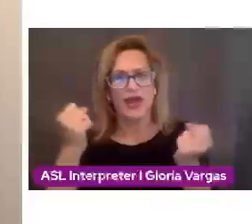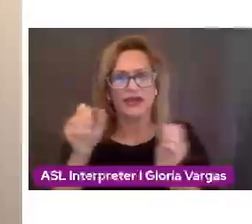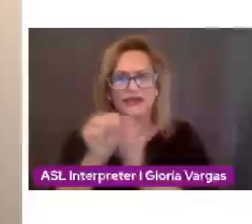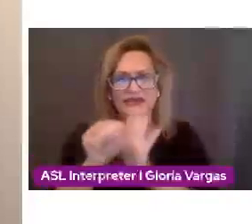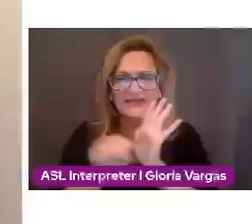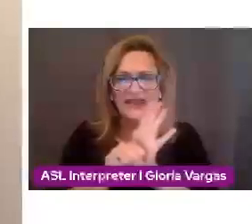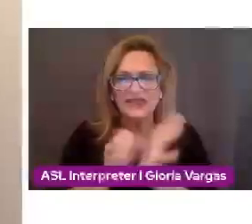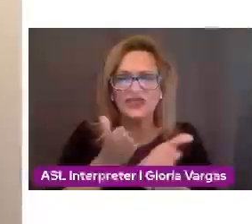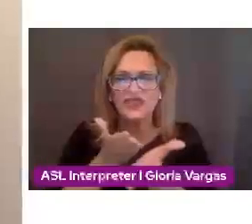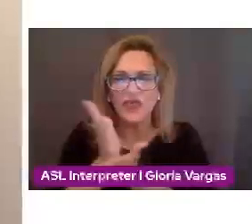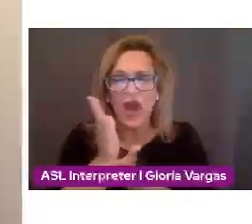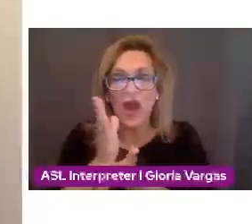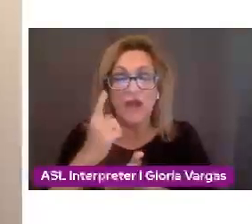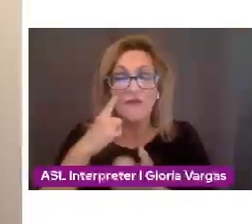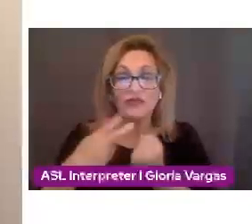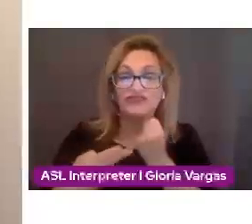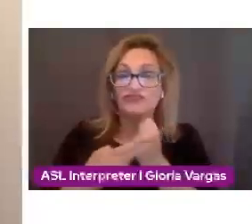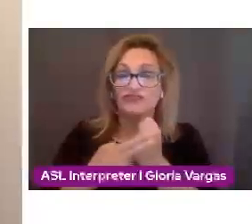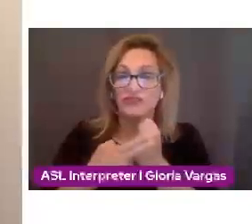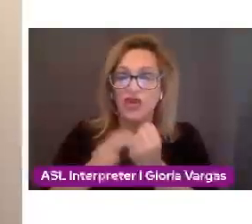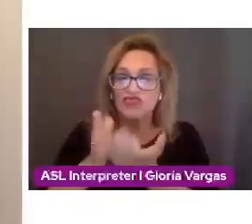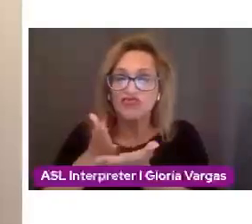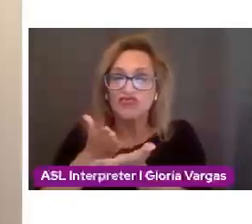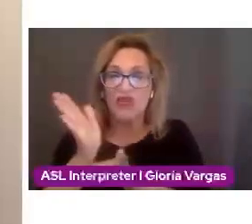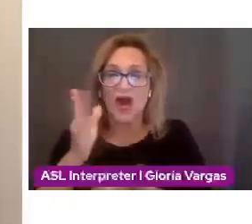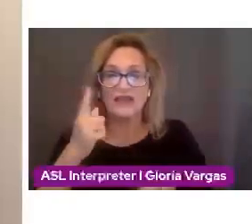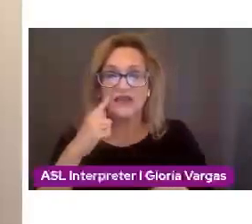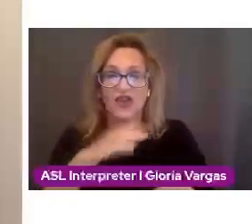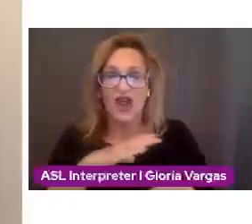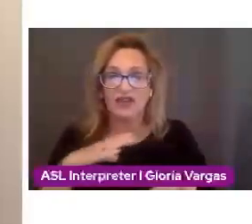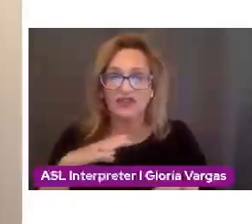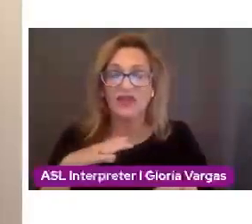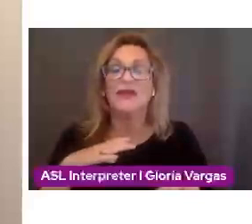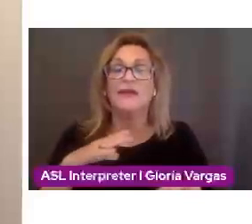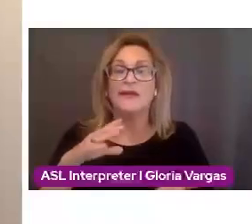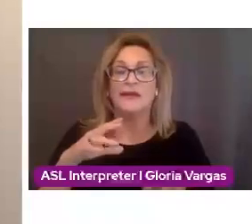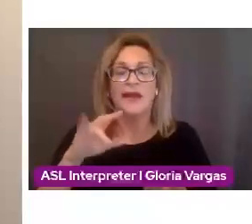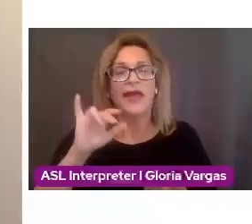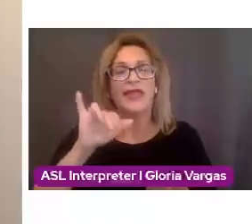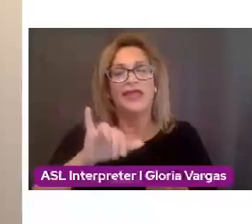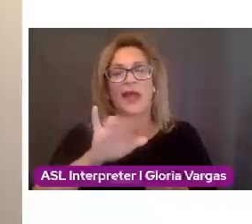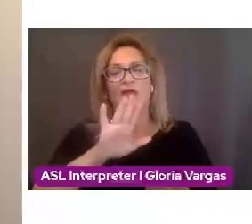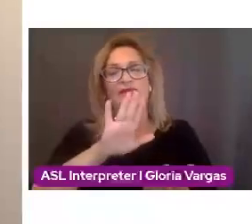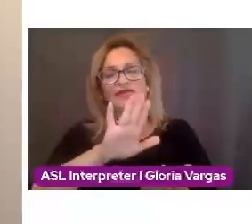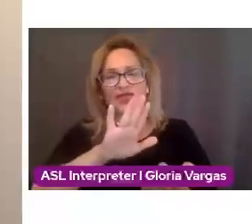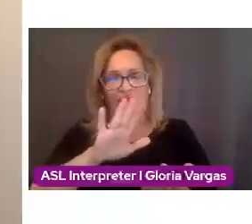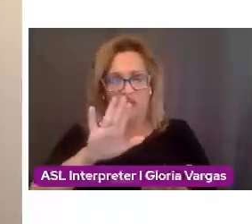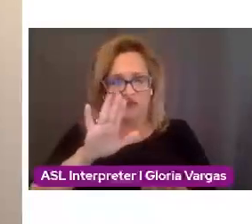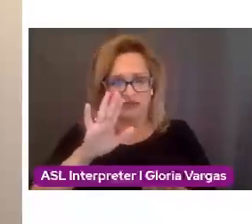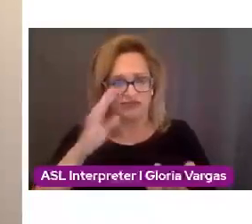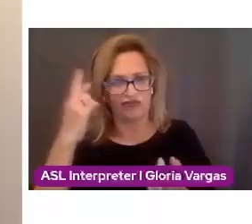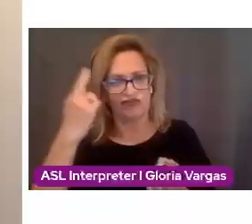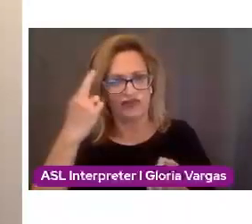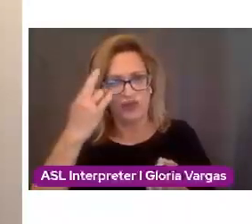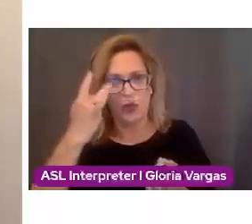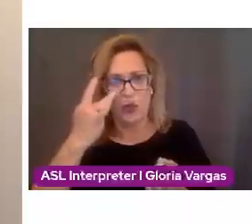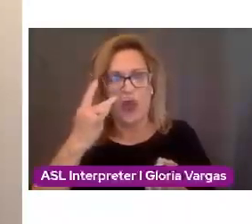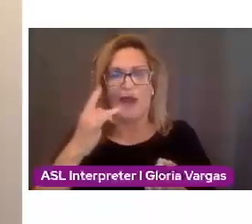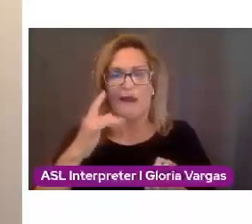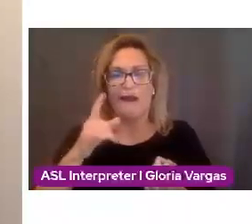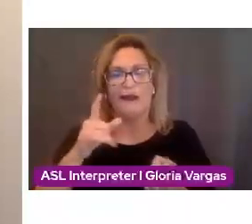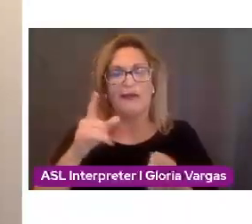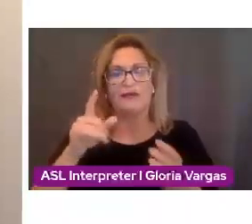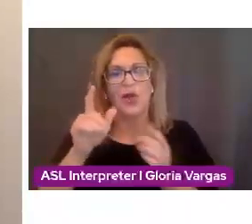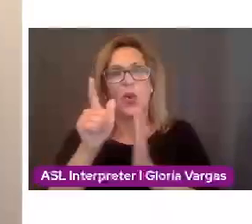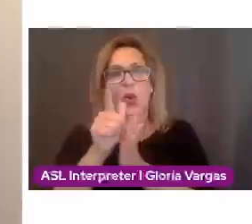in order to preserve constitutional rights. And that was their argument for overturning New York's concealed carry gun laws. And